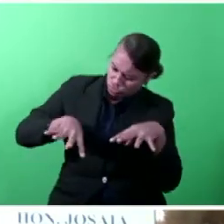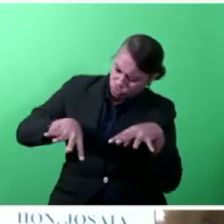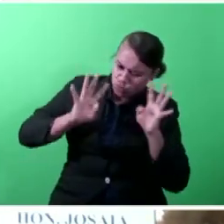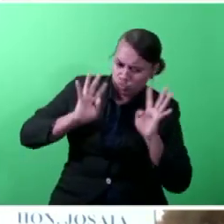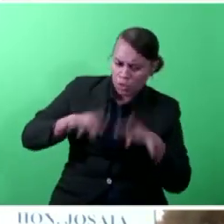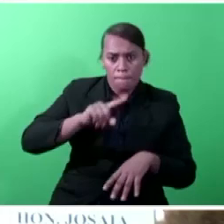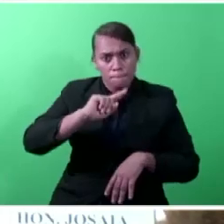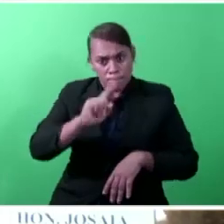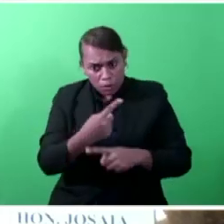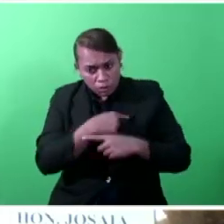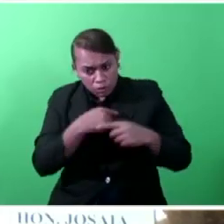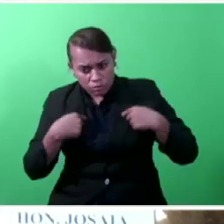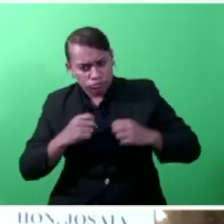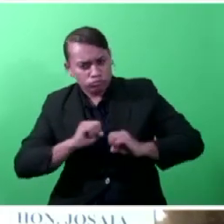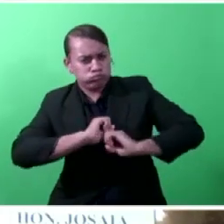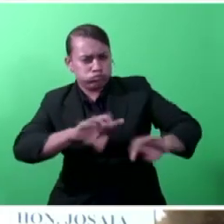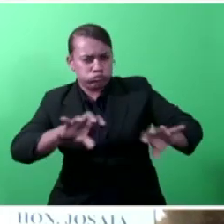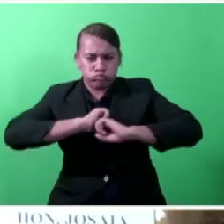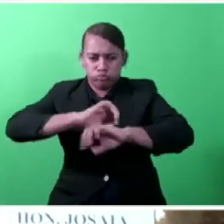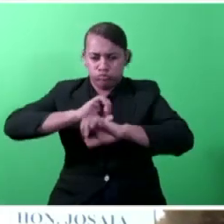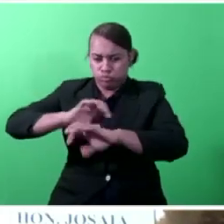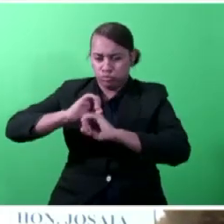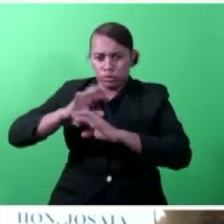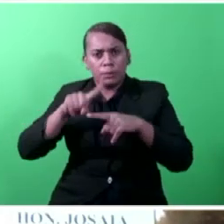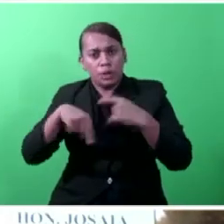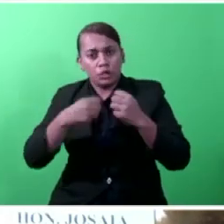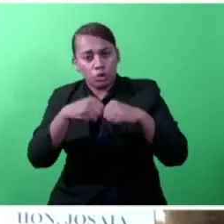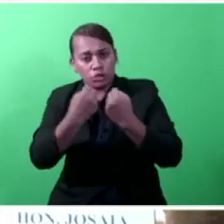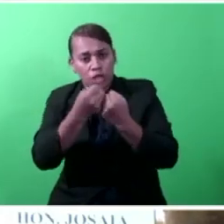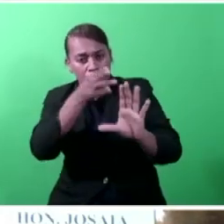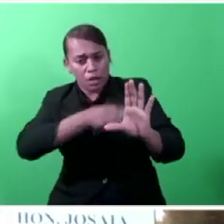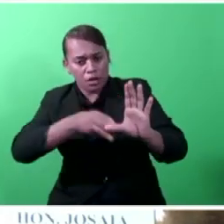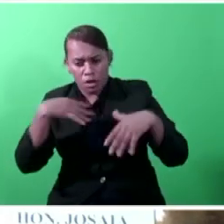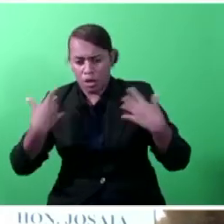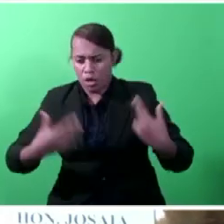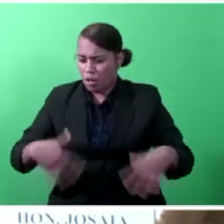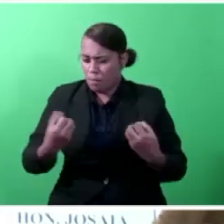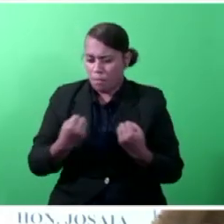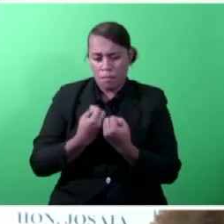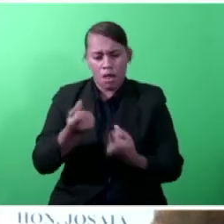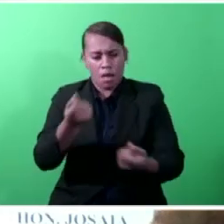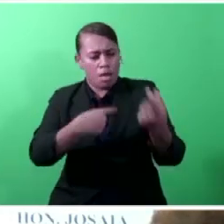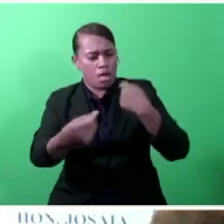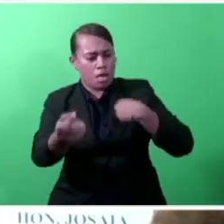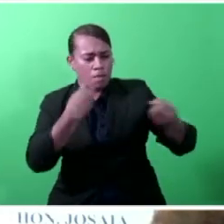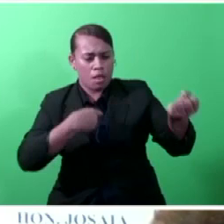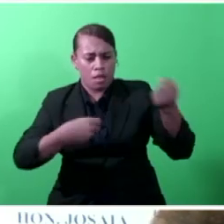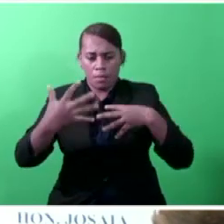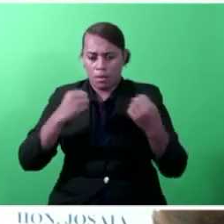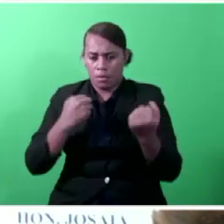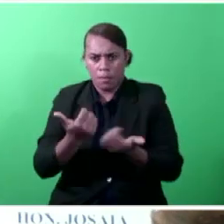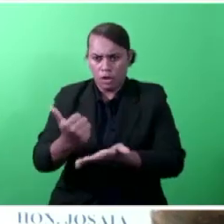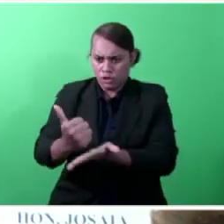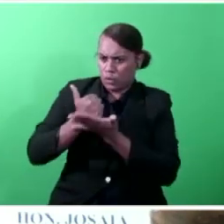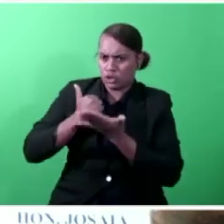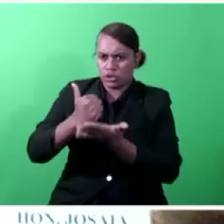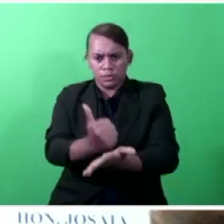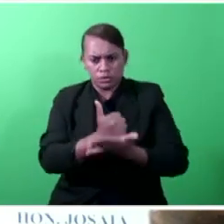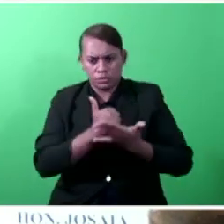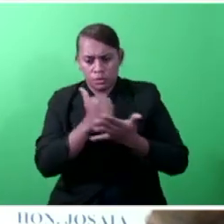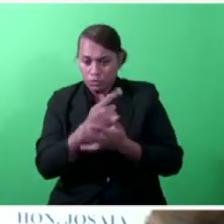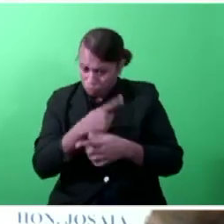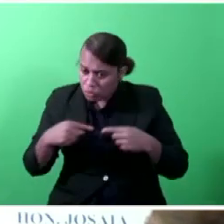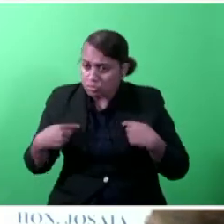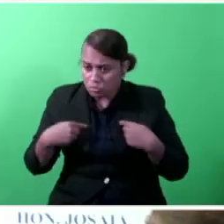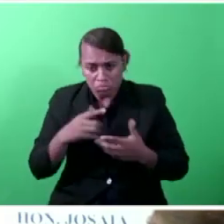in particular through social media and various other mediums, we've had tremendous support. We're currently in the stage of collating